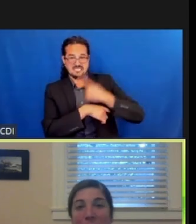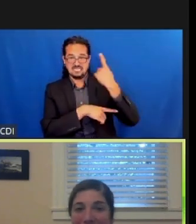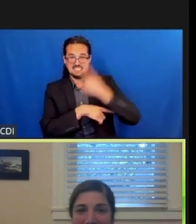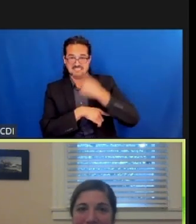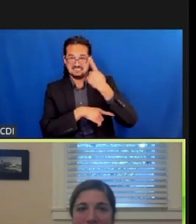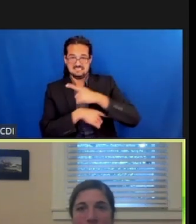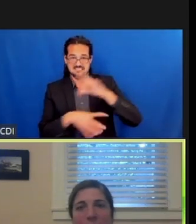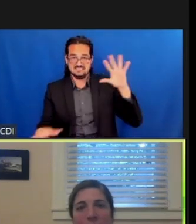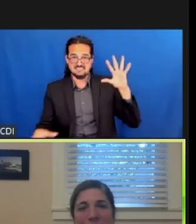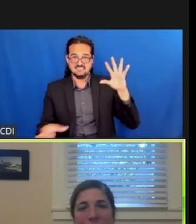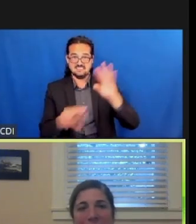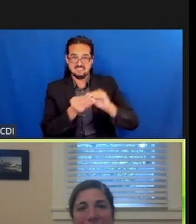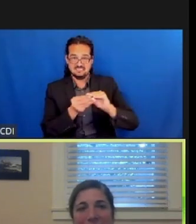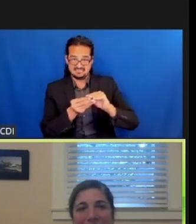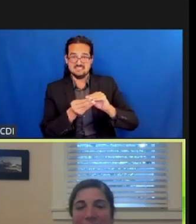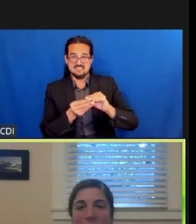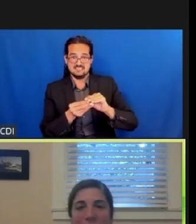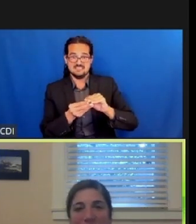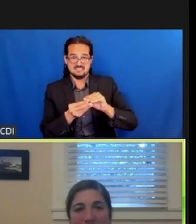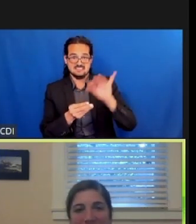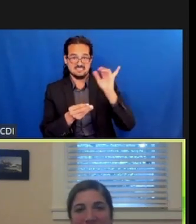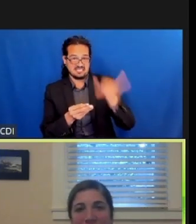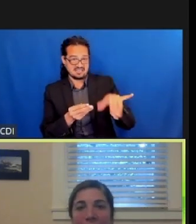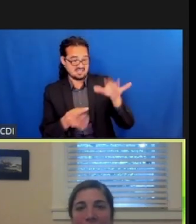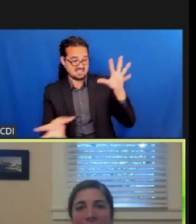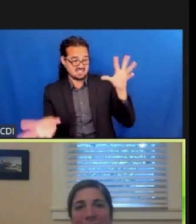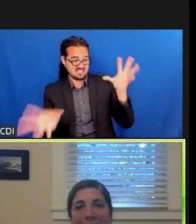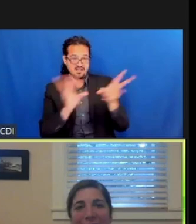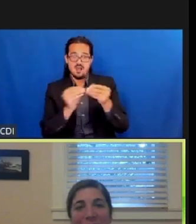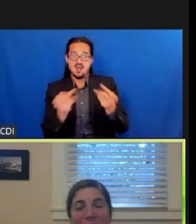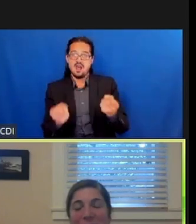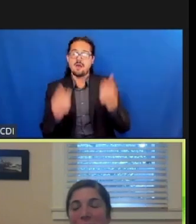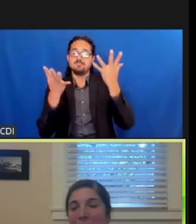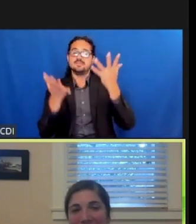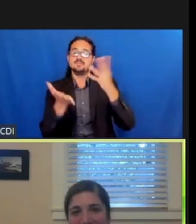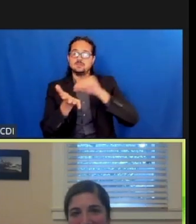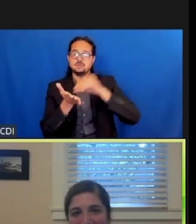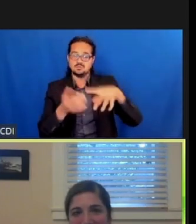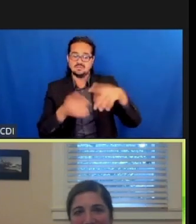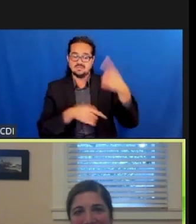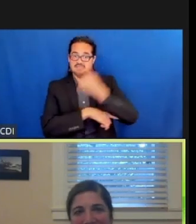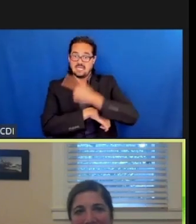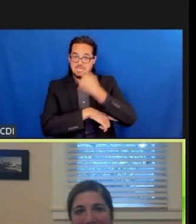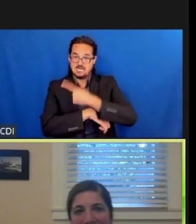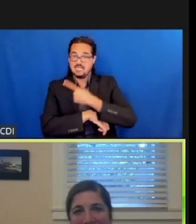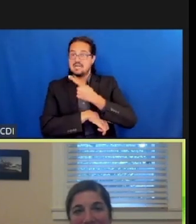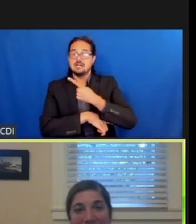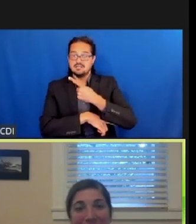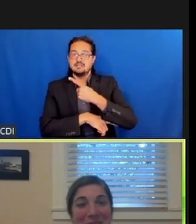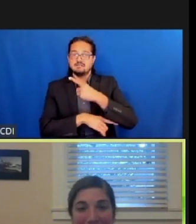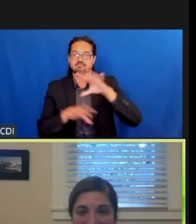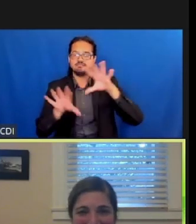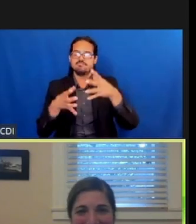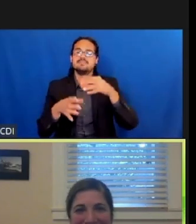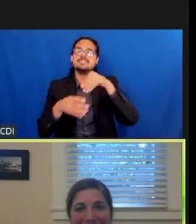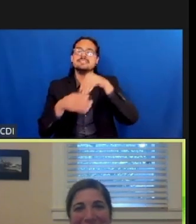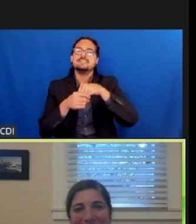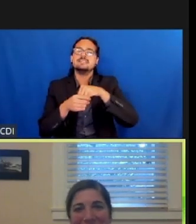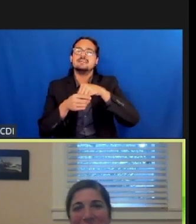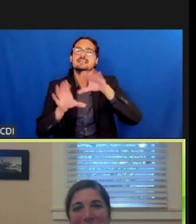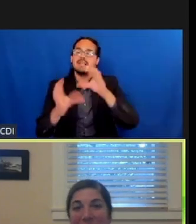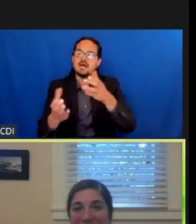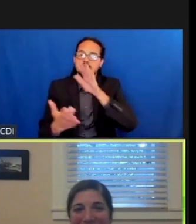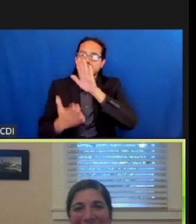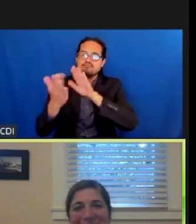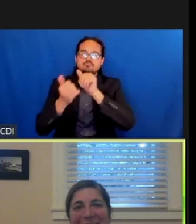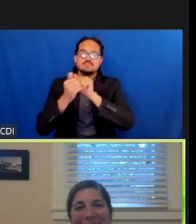is the best environment for students, and that's where students thrive. And it was a tremendous amount of efforts on many parts. Thousands